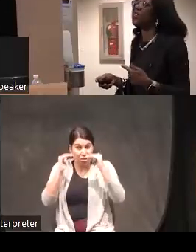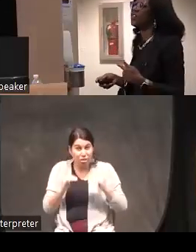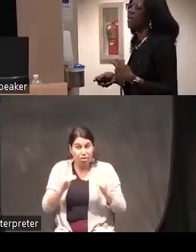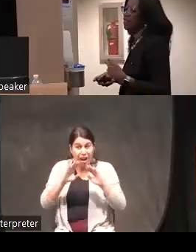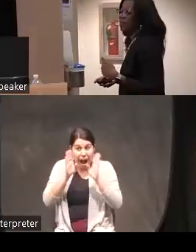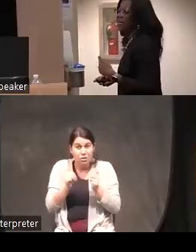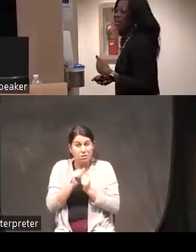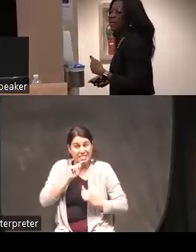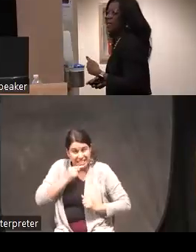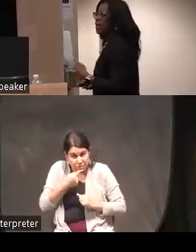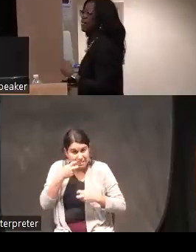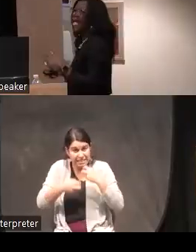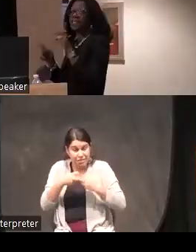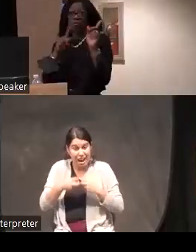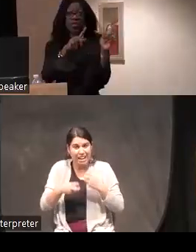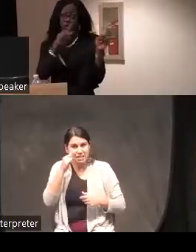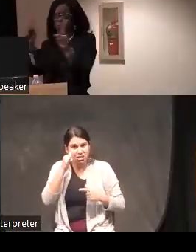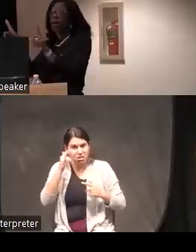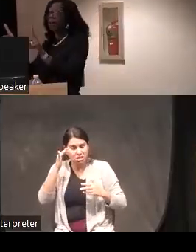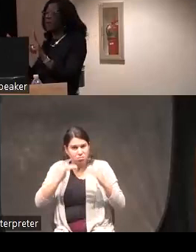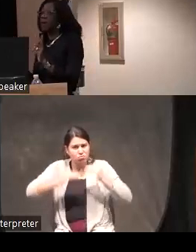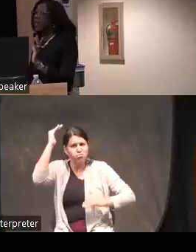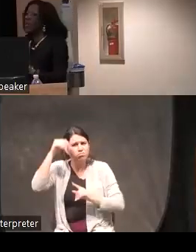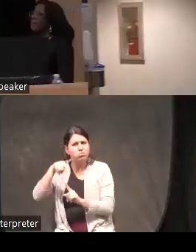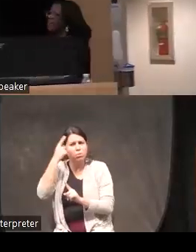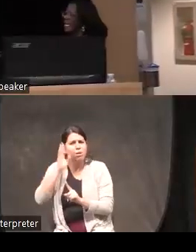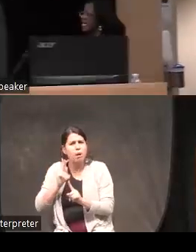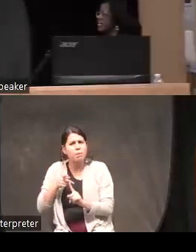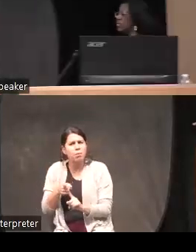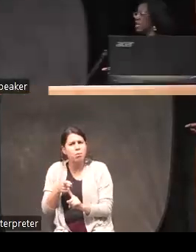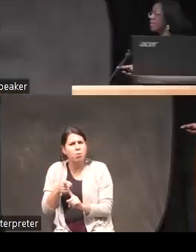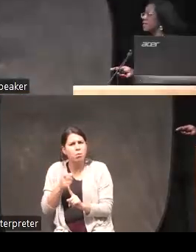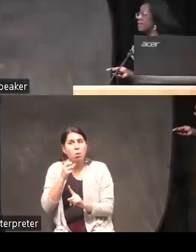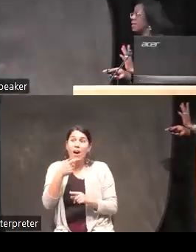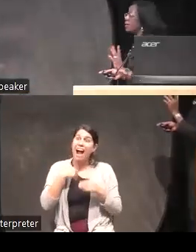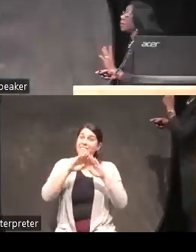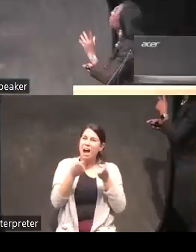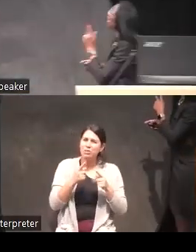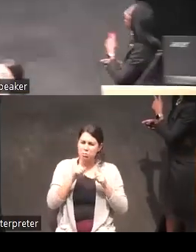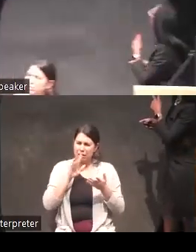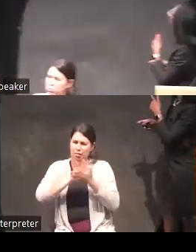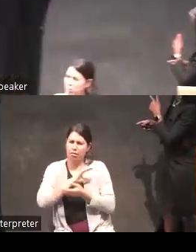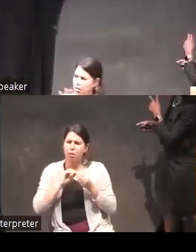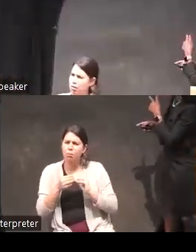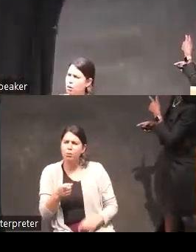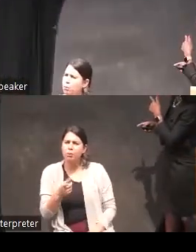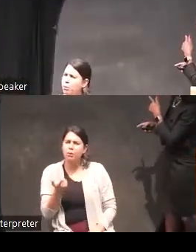severe defects, right? That's a research problem that we don't have enough data to address. But when I got